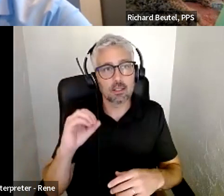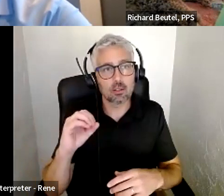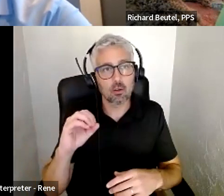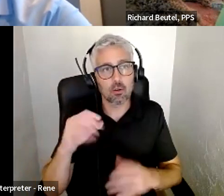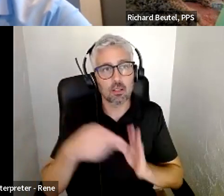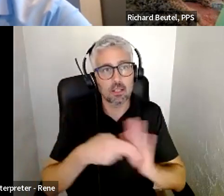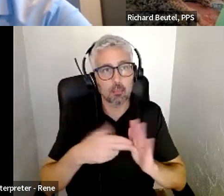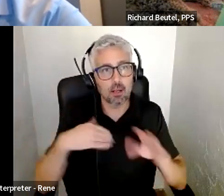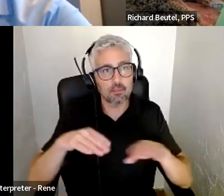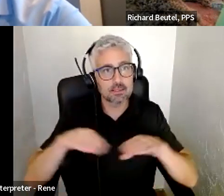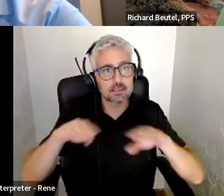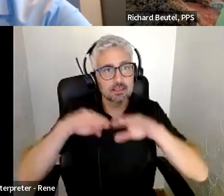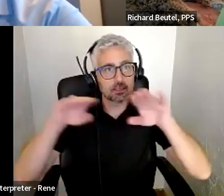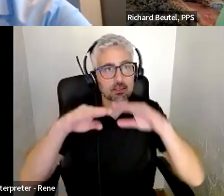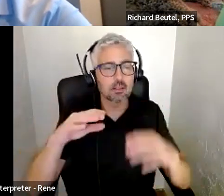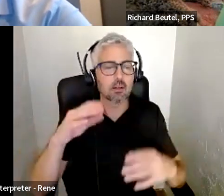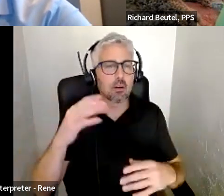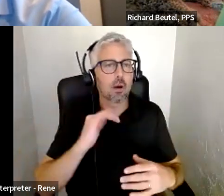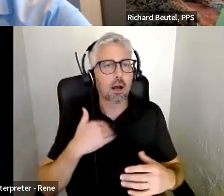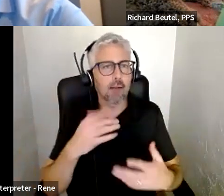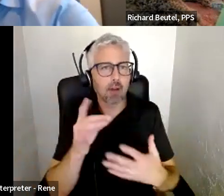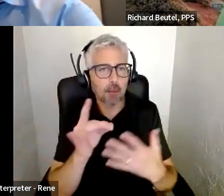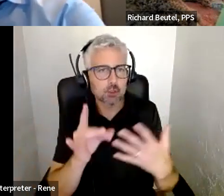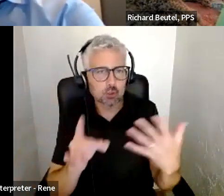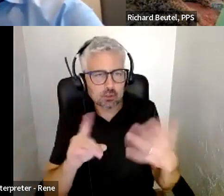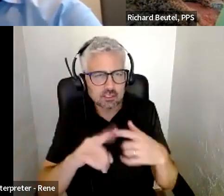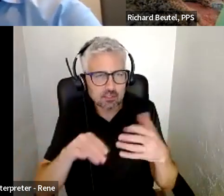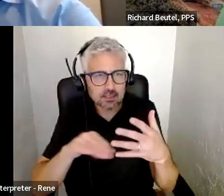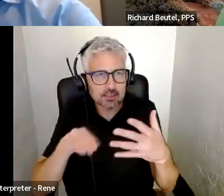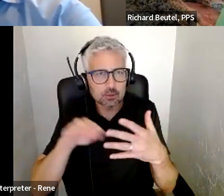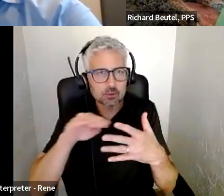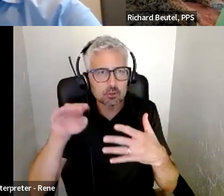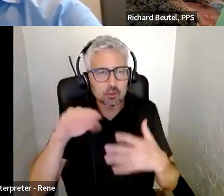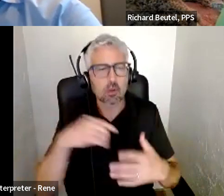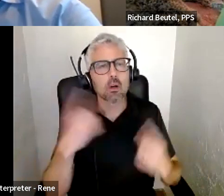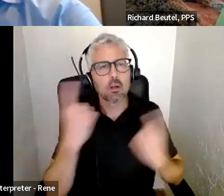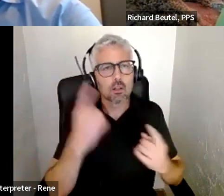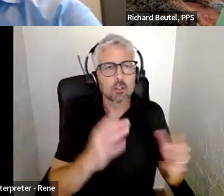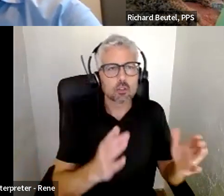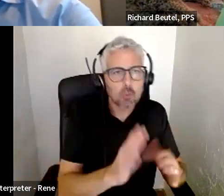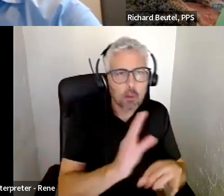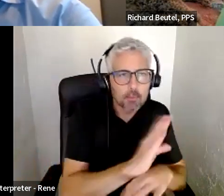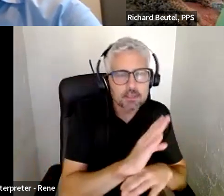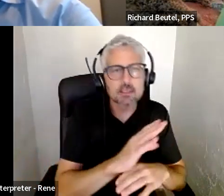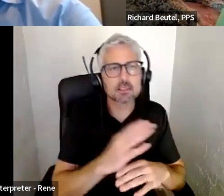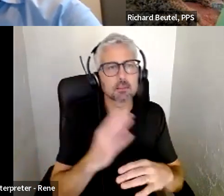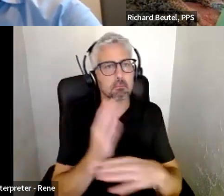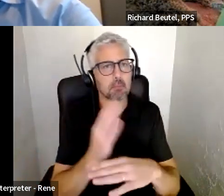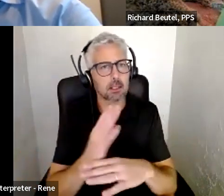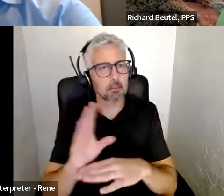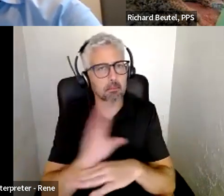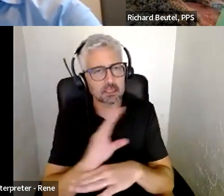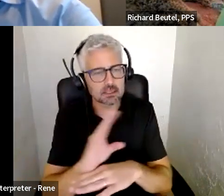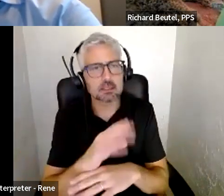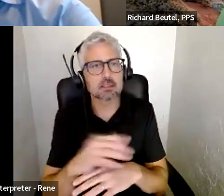reason that we have these optional criteria, is because we do want to consider small and medium-sized enterprises in bringing